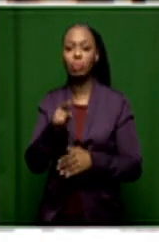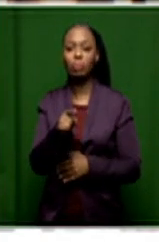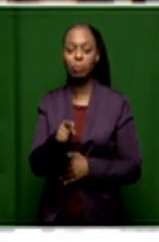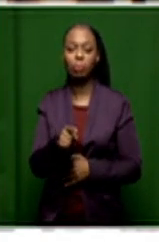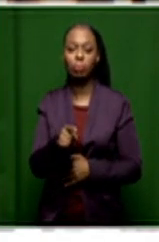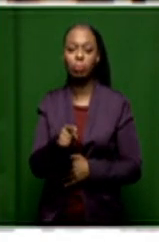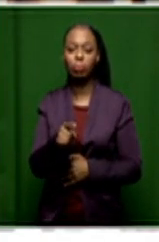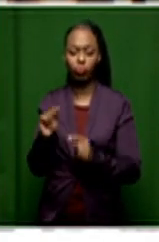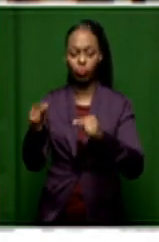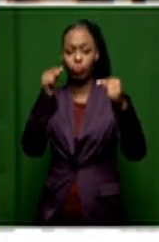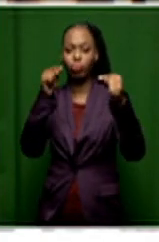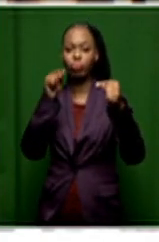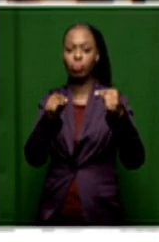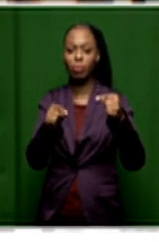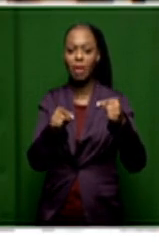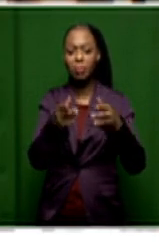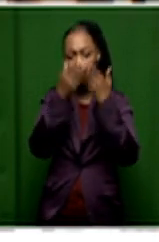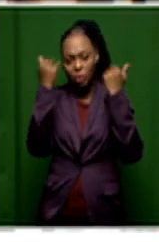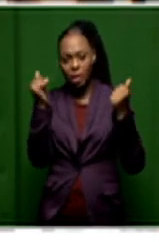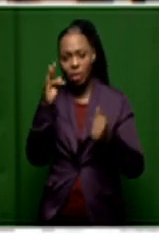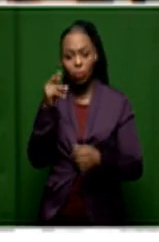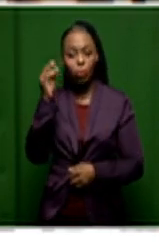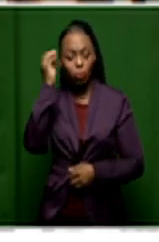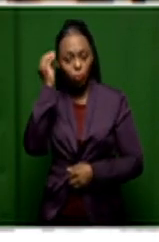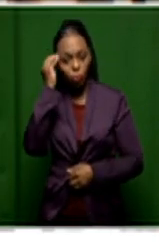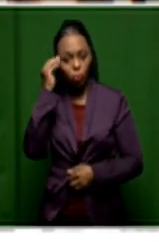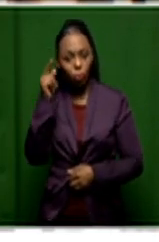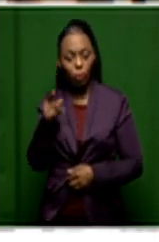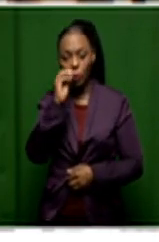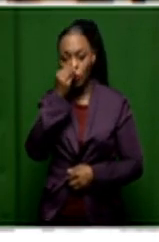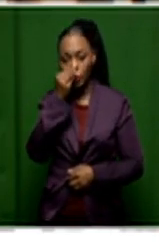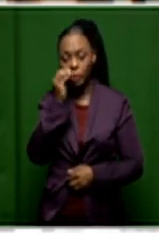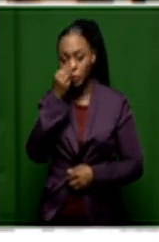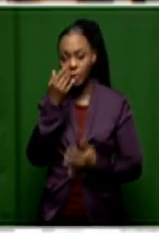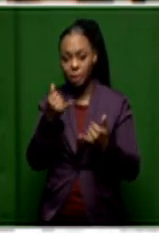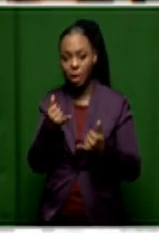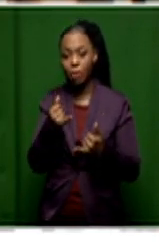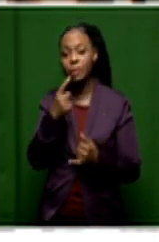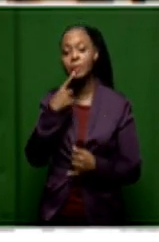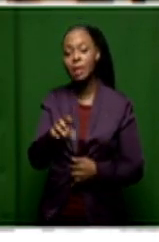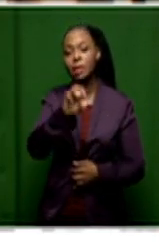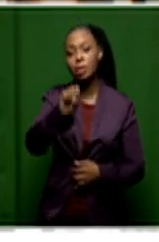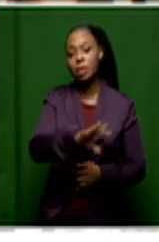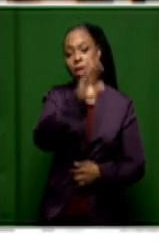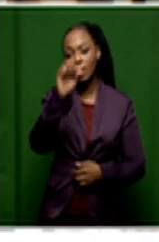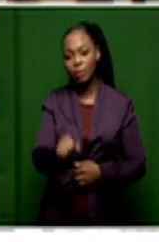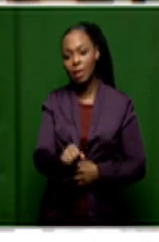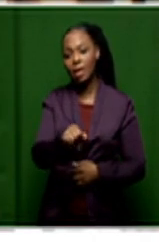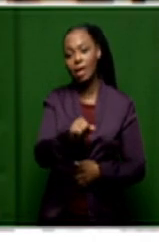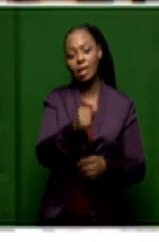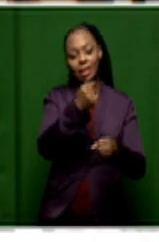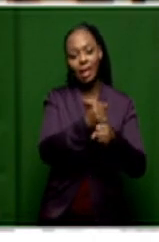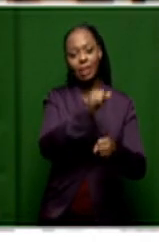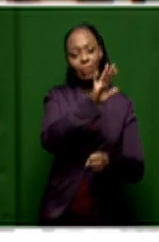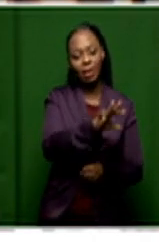one, which I don't know if you're covering it on your news, but the news that South Africa's grade 5s and grade